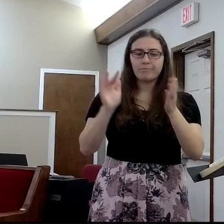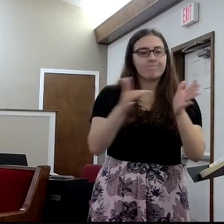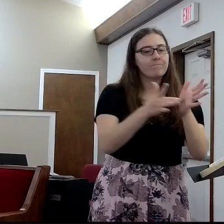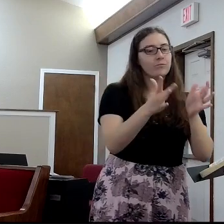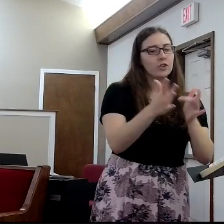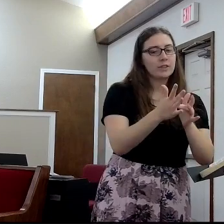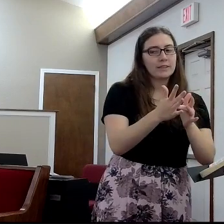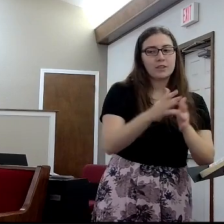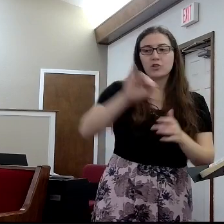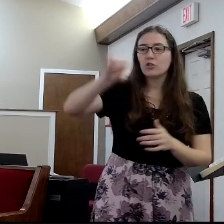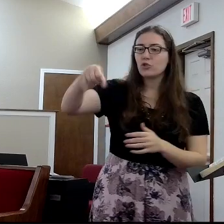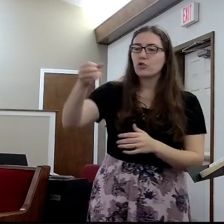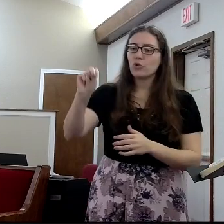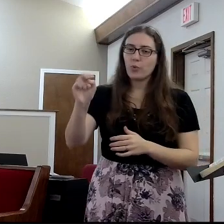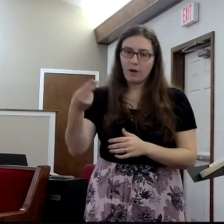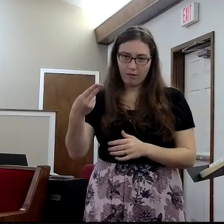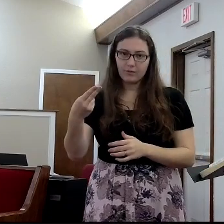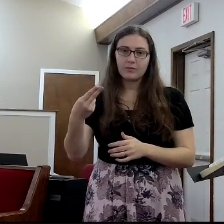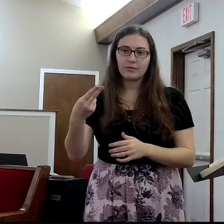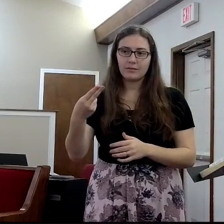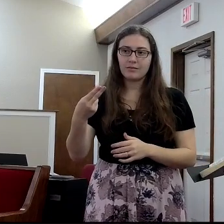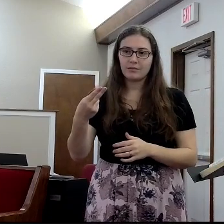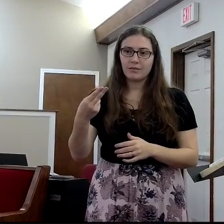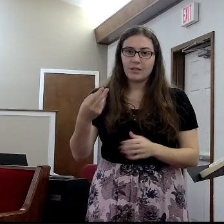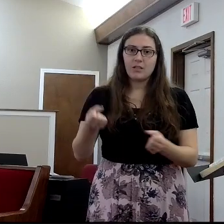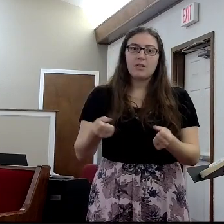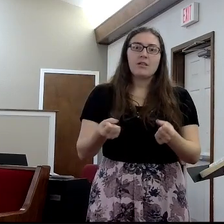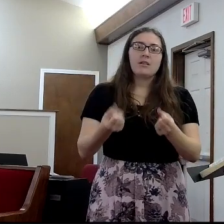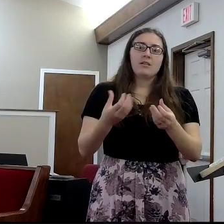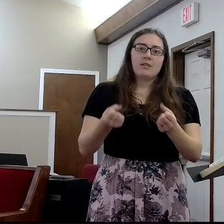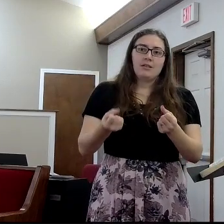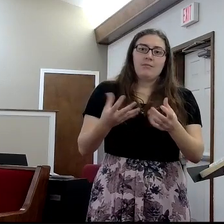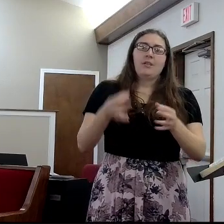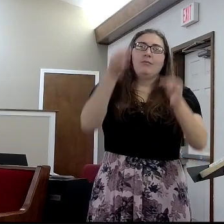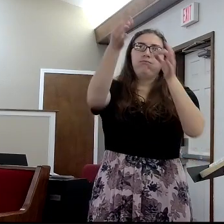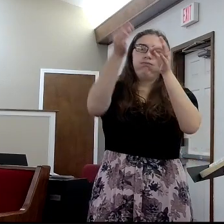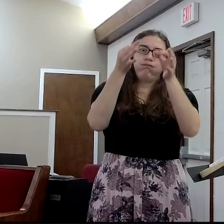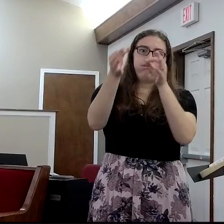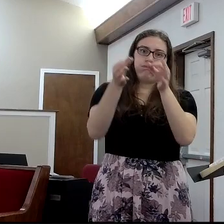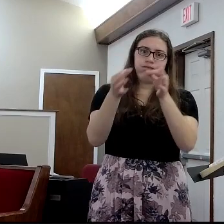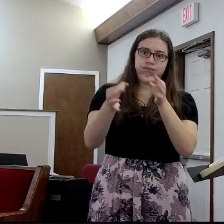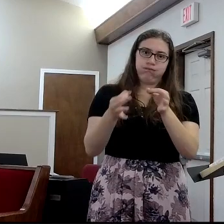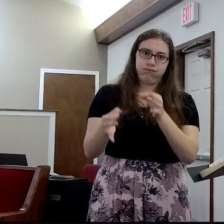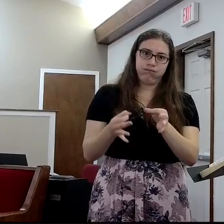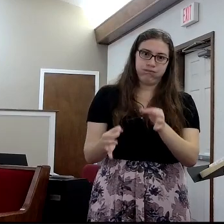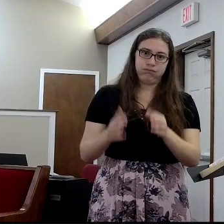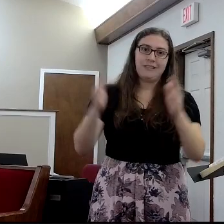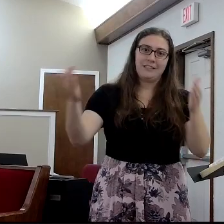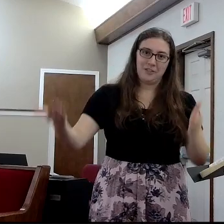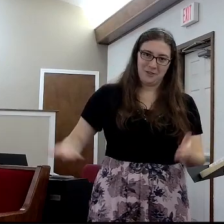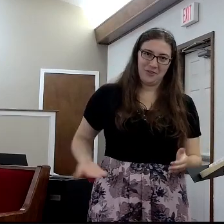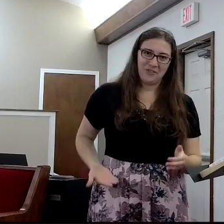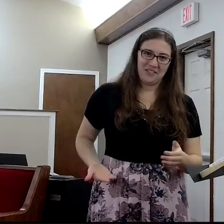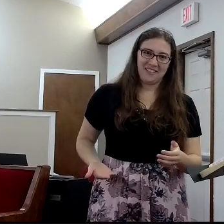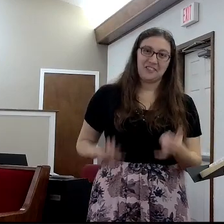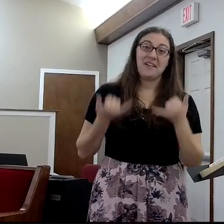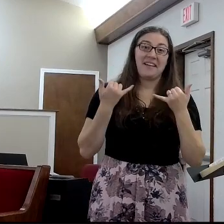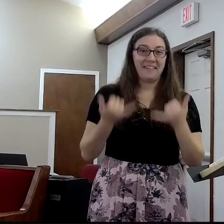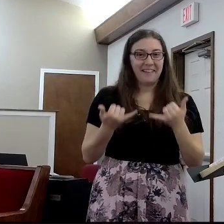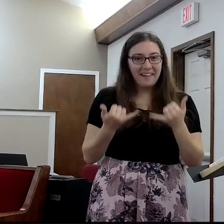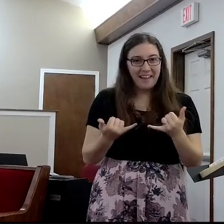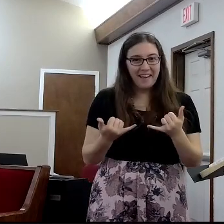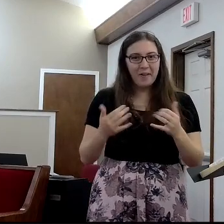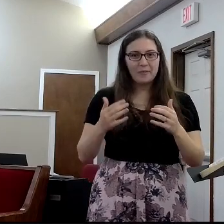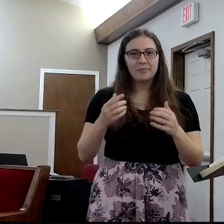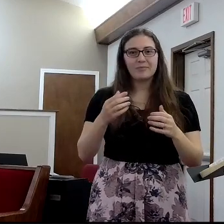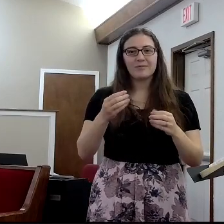he's compared to Jonah. That's a lot of explanation and like a very long introduction, if you will, now